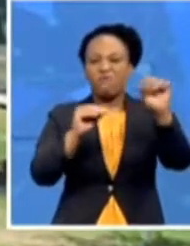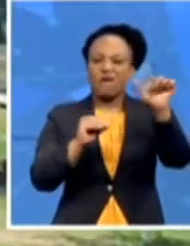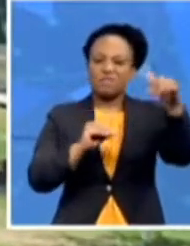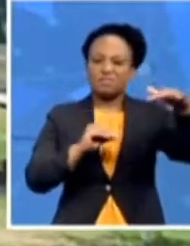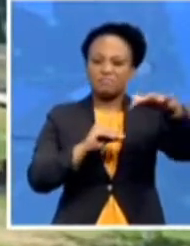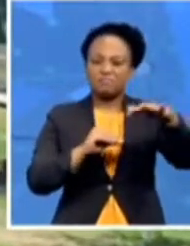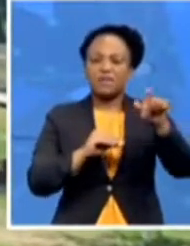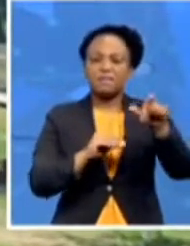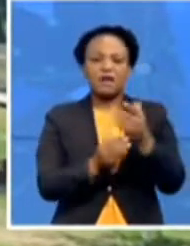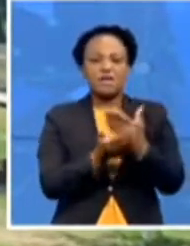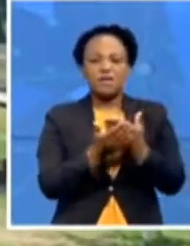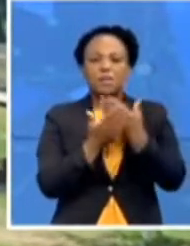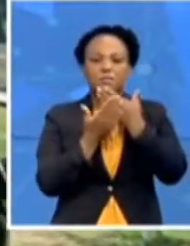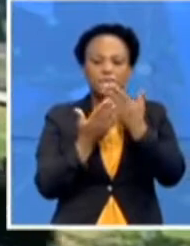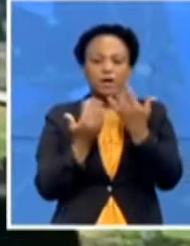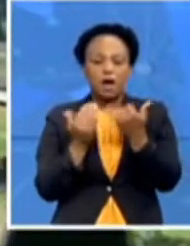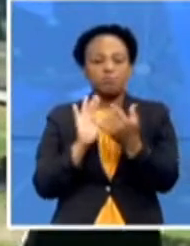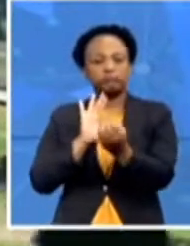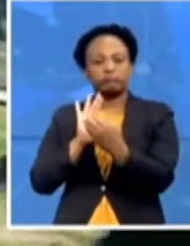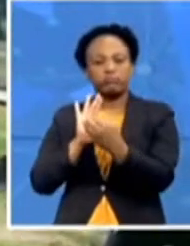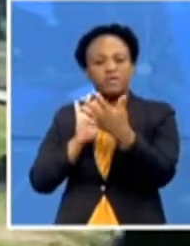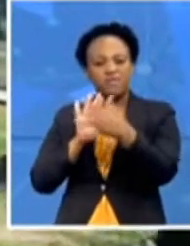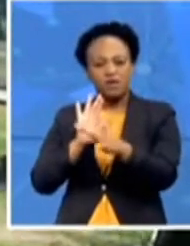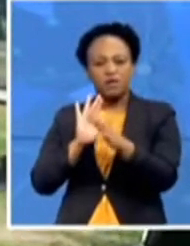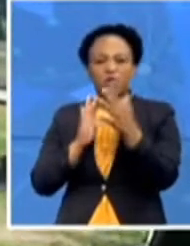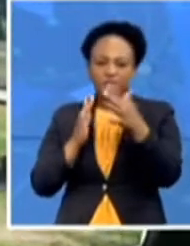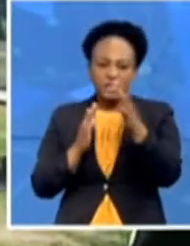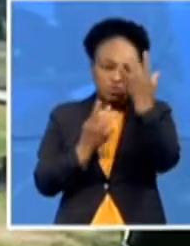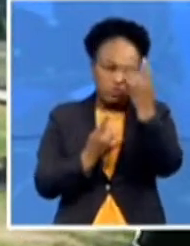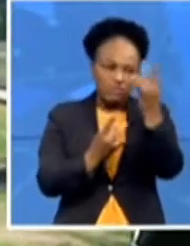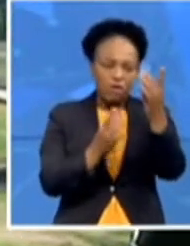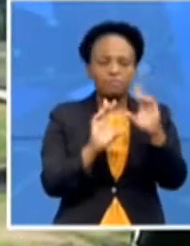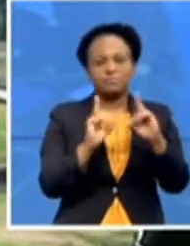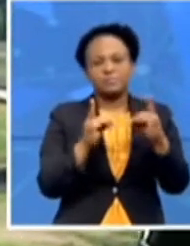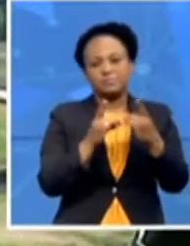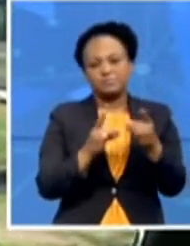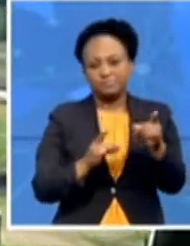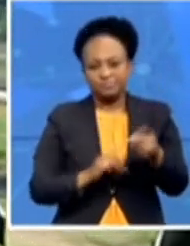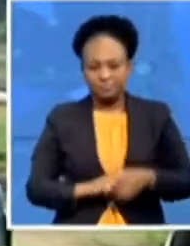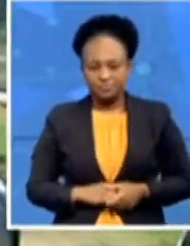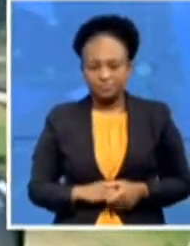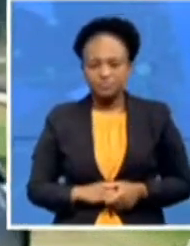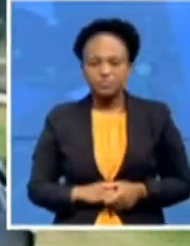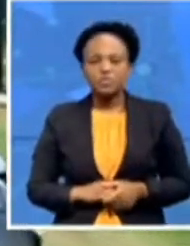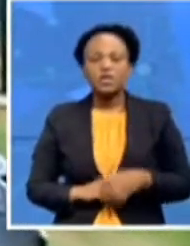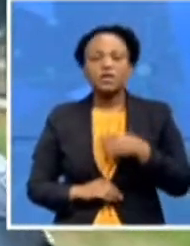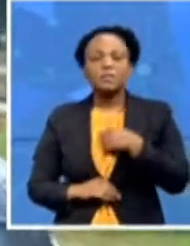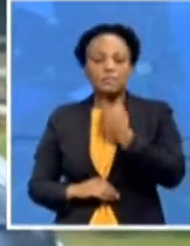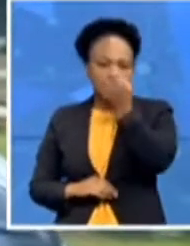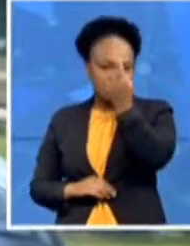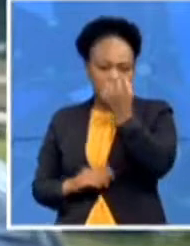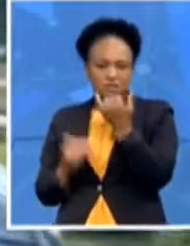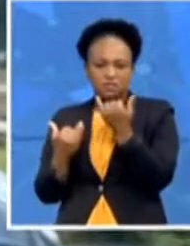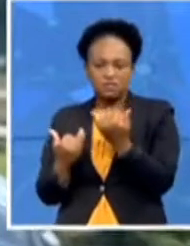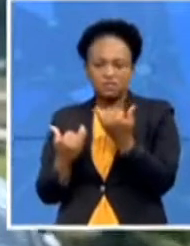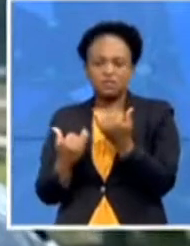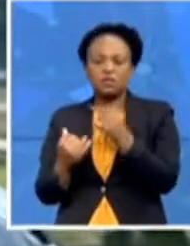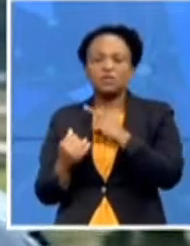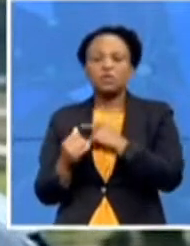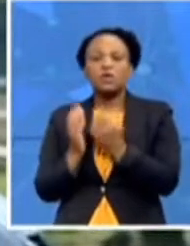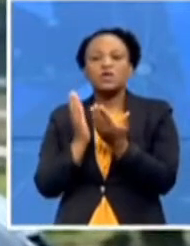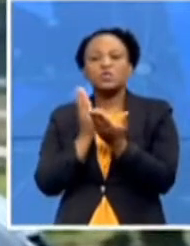we informed the department. And as I understand, over this past holiday period, no one was at school, so a lot of vandalism occurred. Your